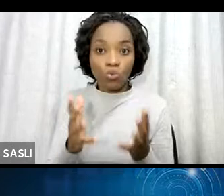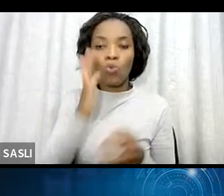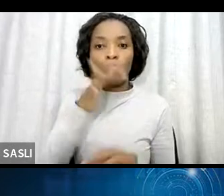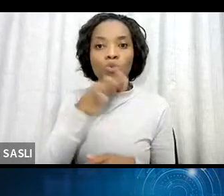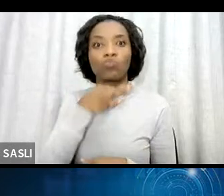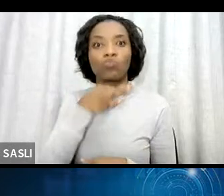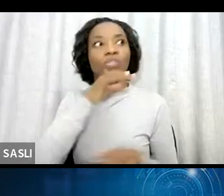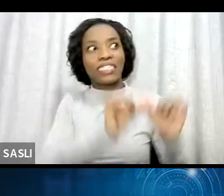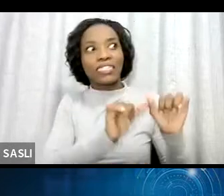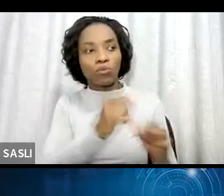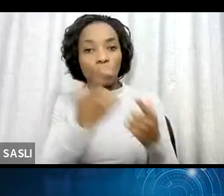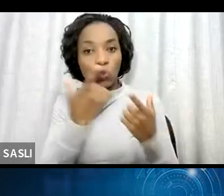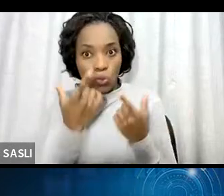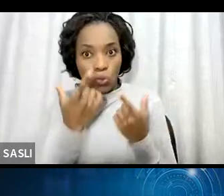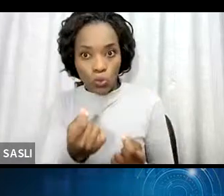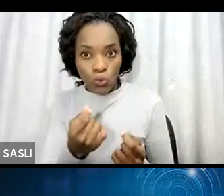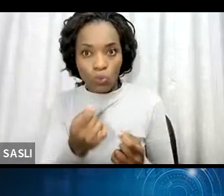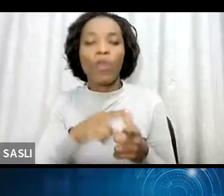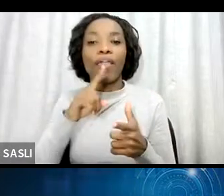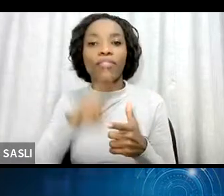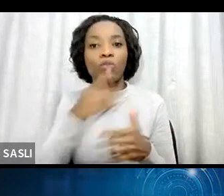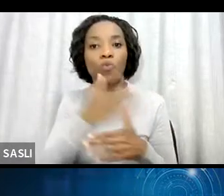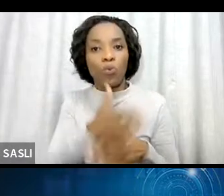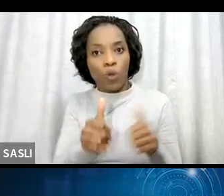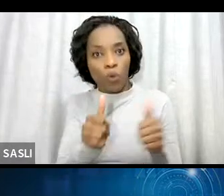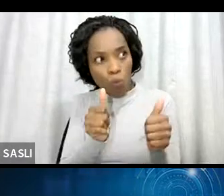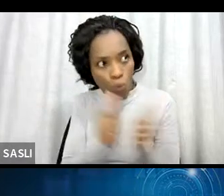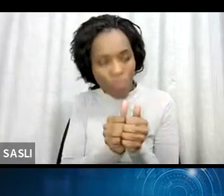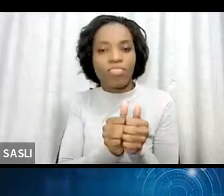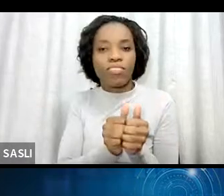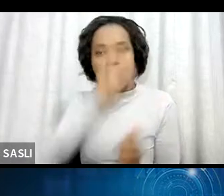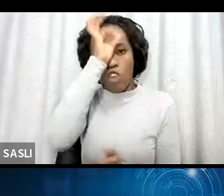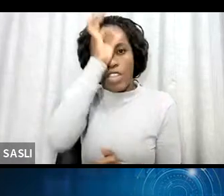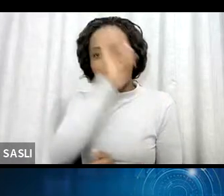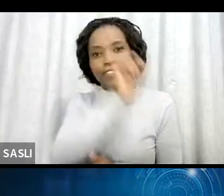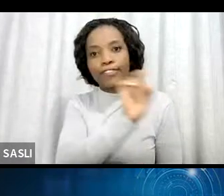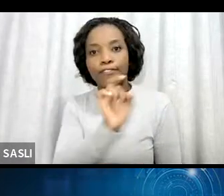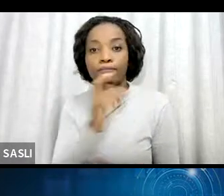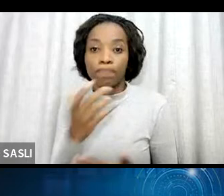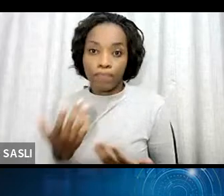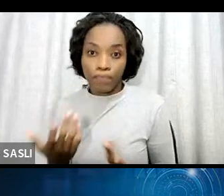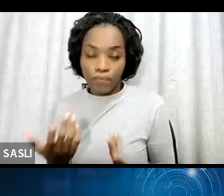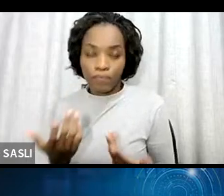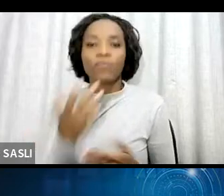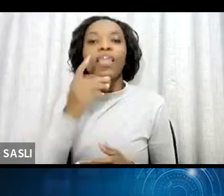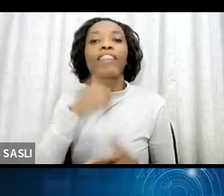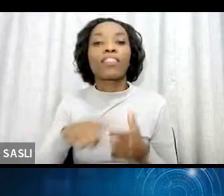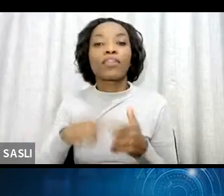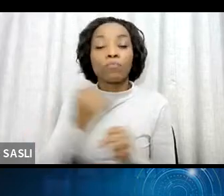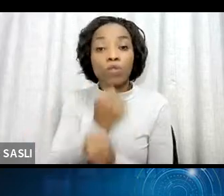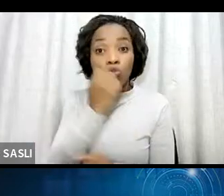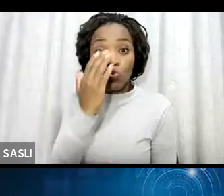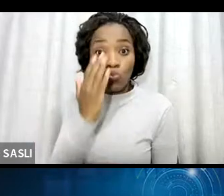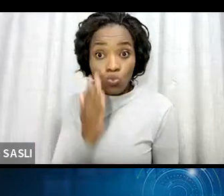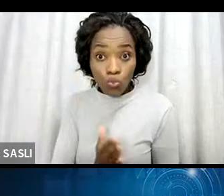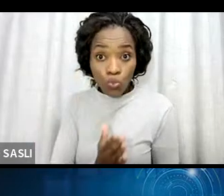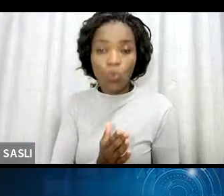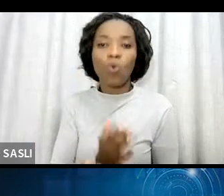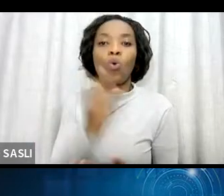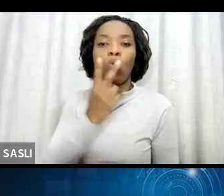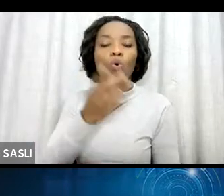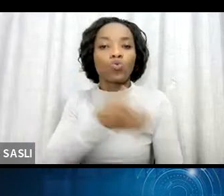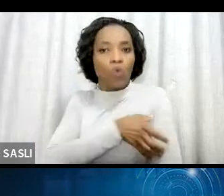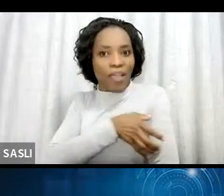be considered, working hand in hand with law enforcement to then ensure and capacitate